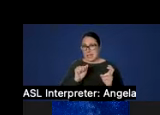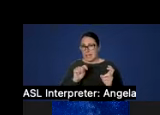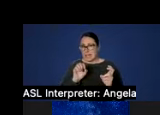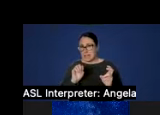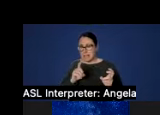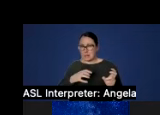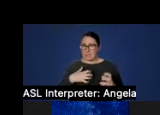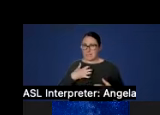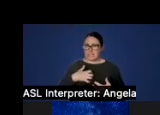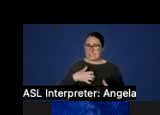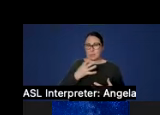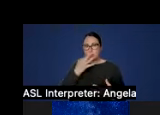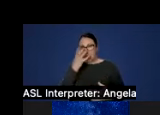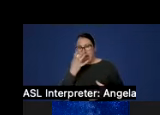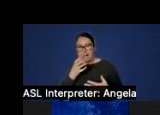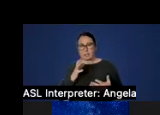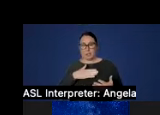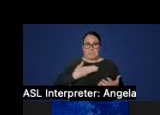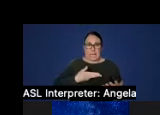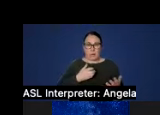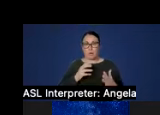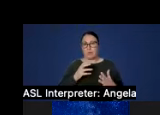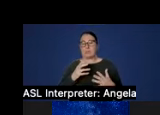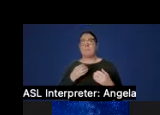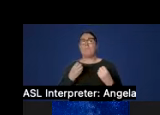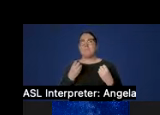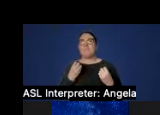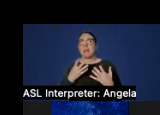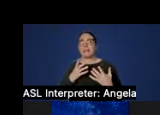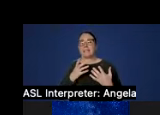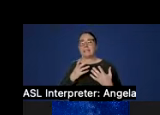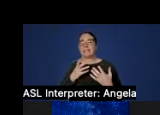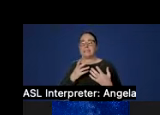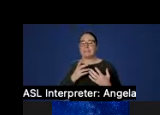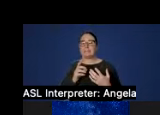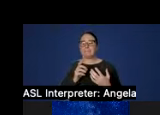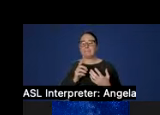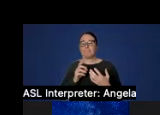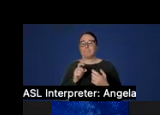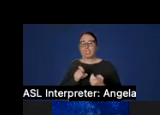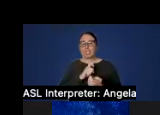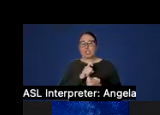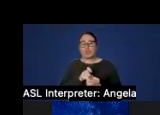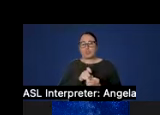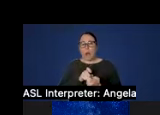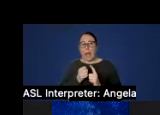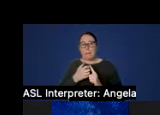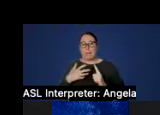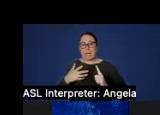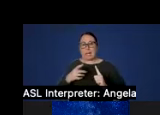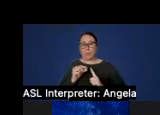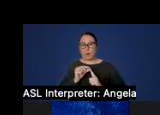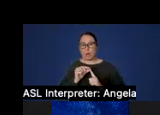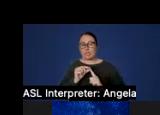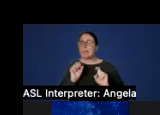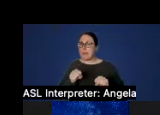there's many descriptive words that would make a good police report. And because all of that can be used as evidence.